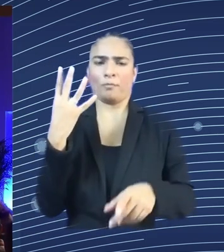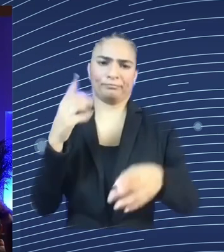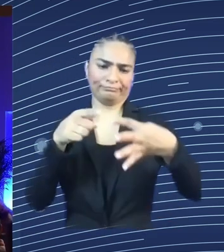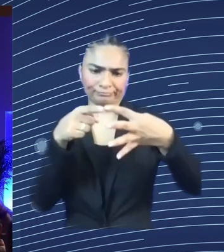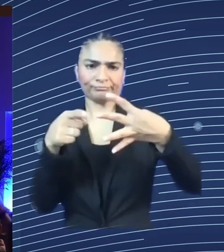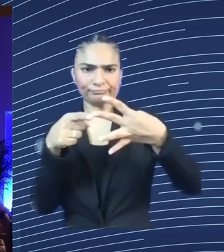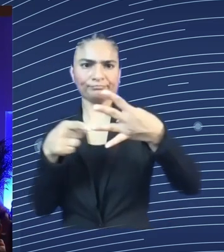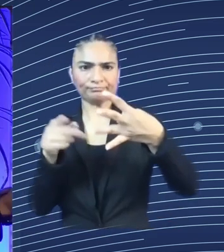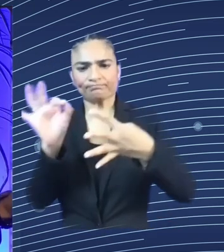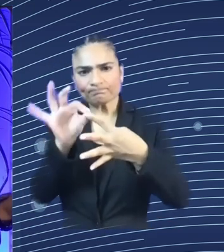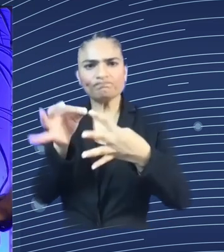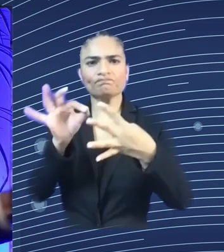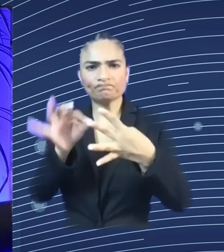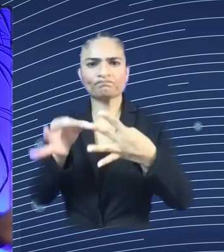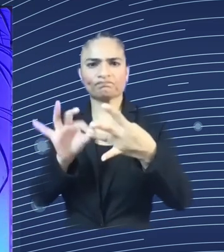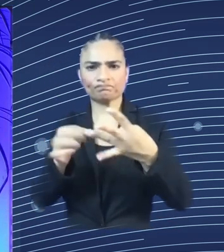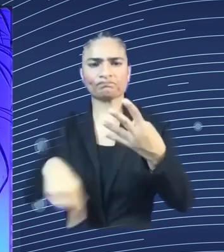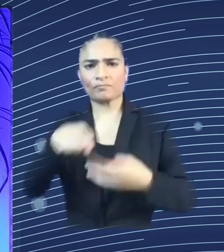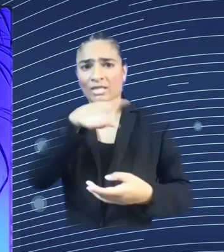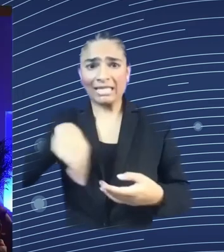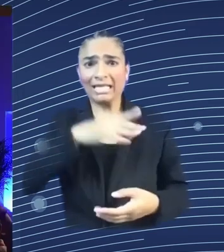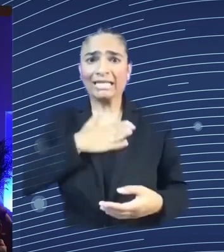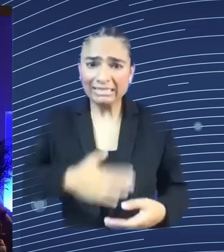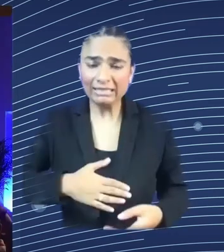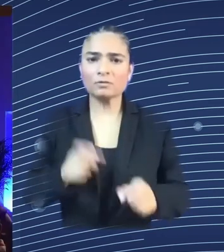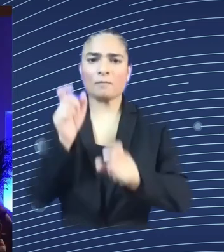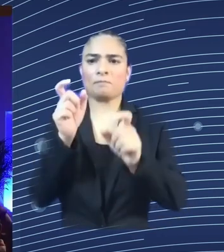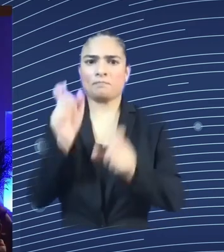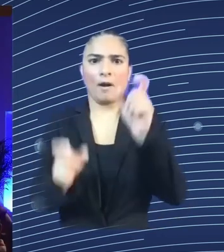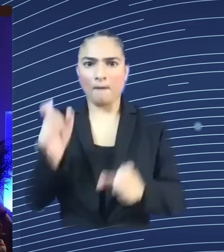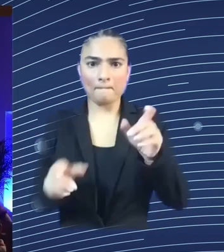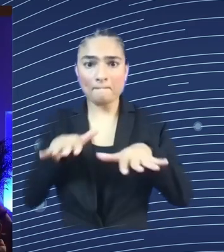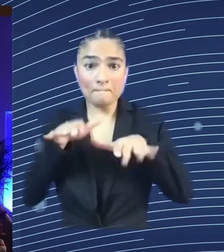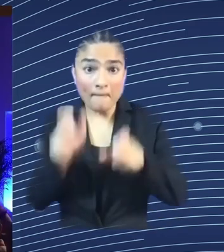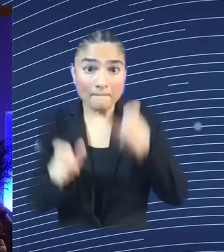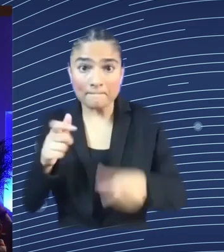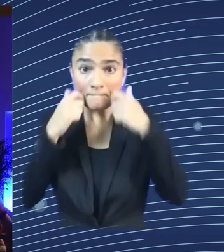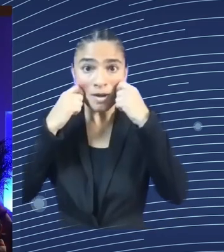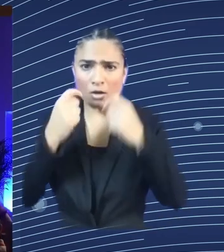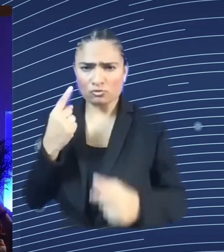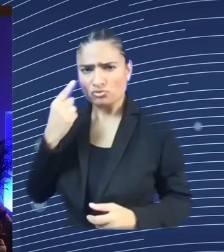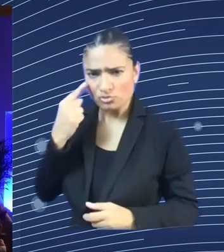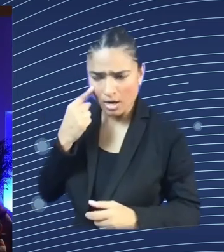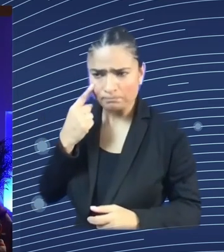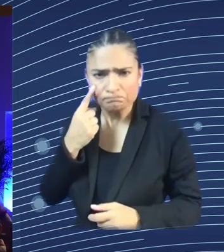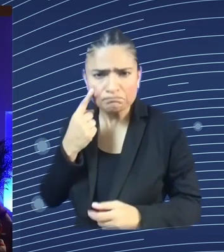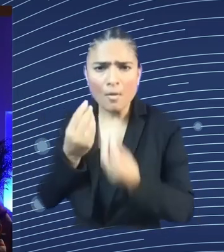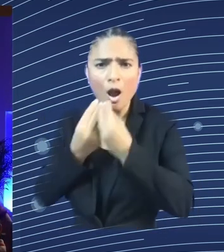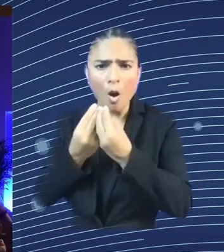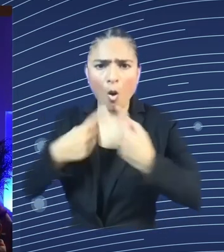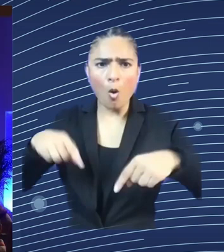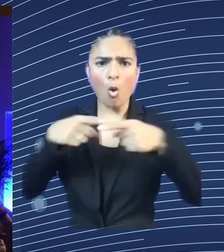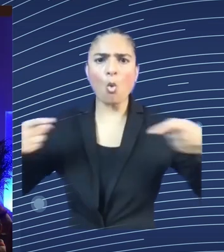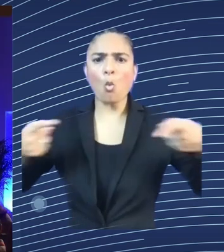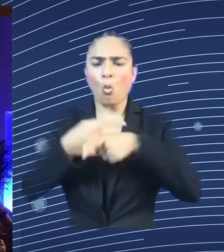question is clear to you, Mirai. Yes. Okay, excellent. Okay. So I guess my